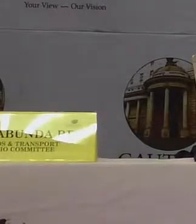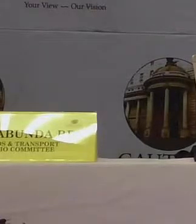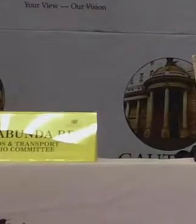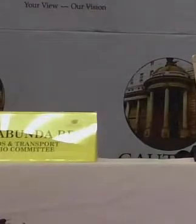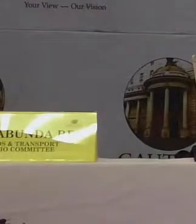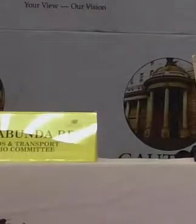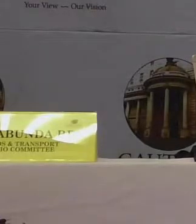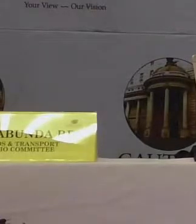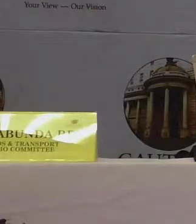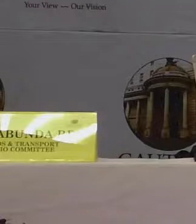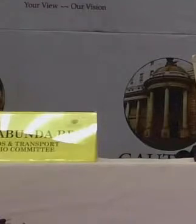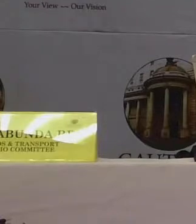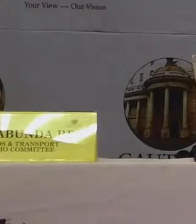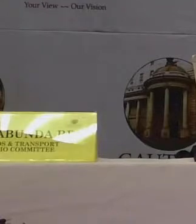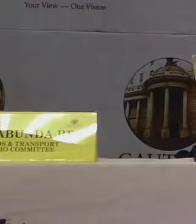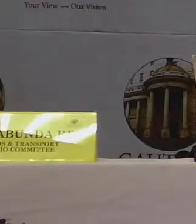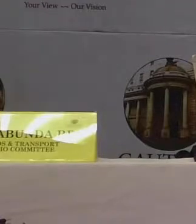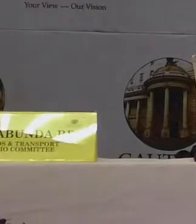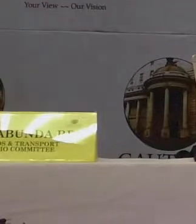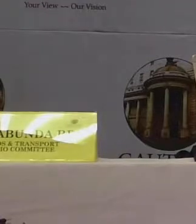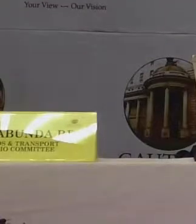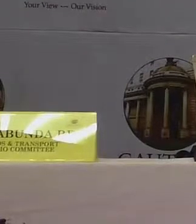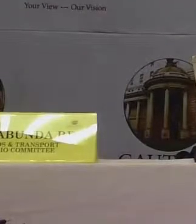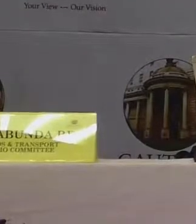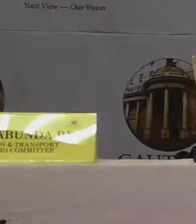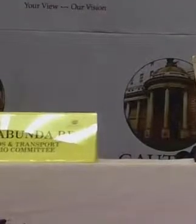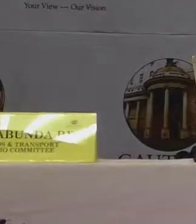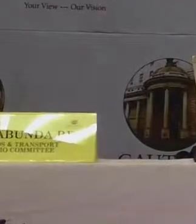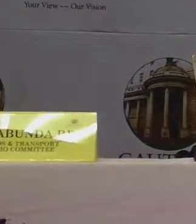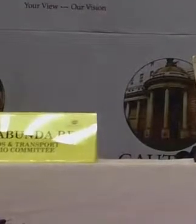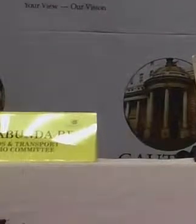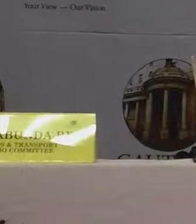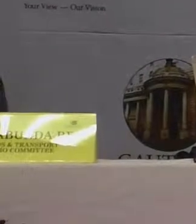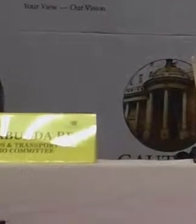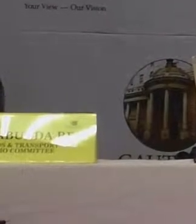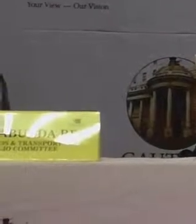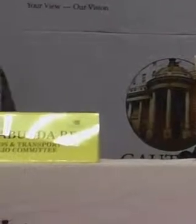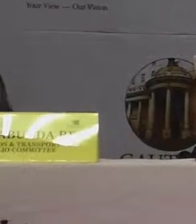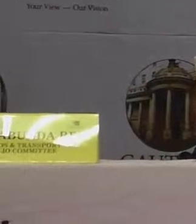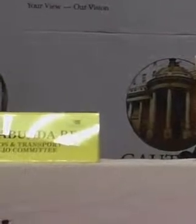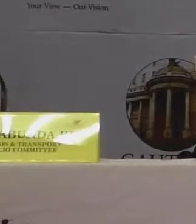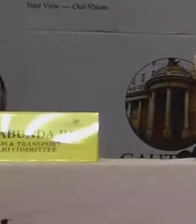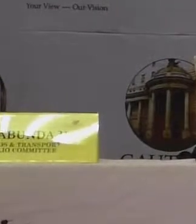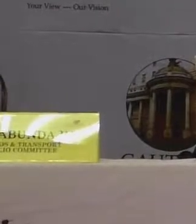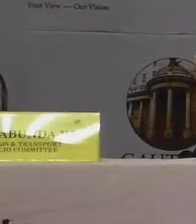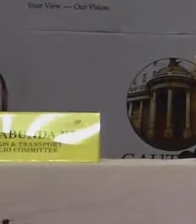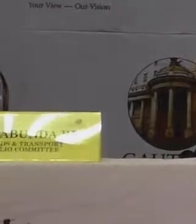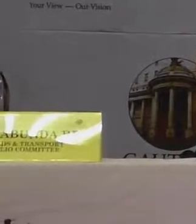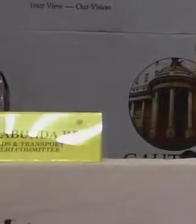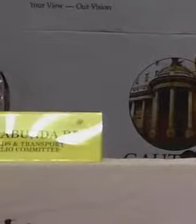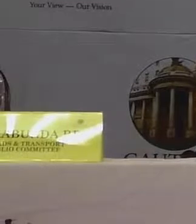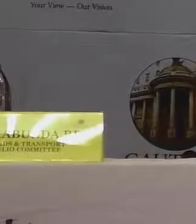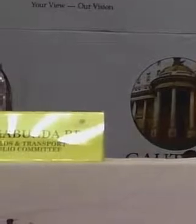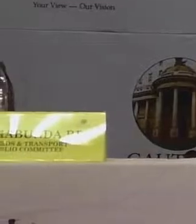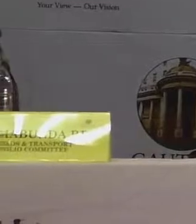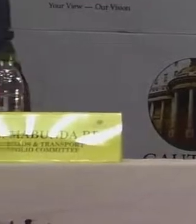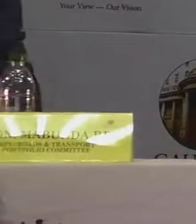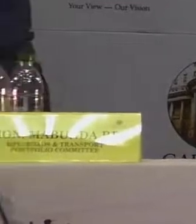propose, and I would want to seek support from the committee on that. Member Mabunda? No, thanks,